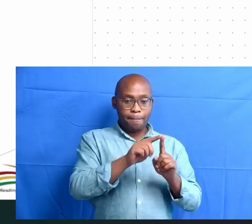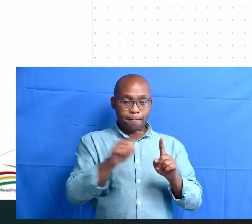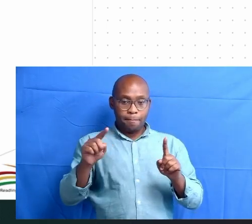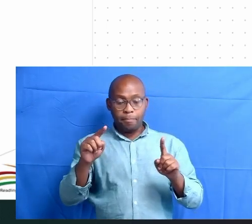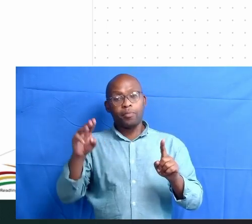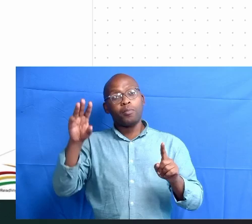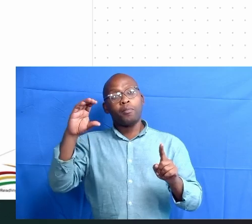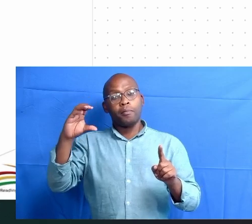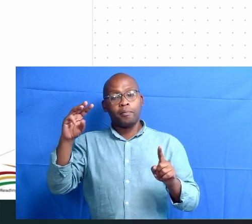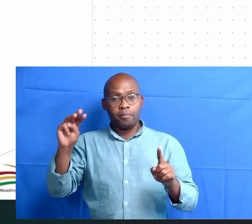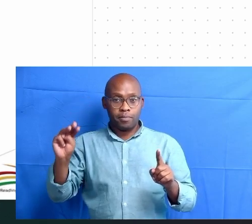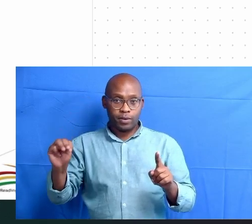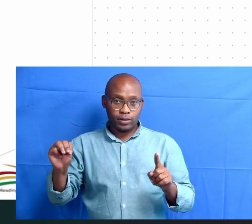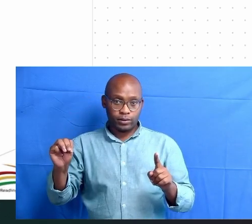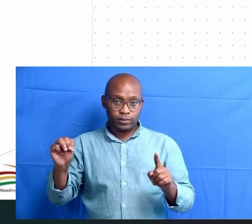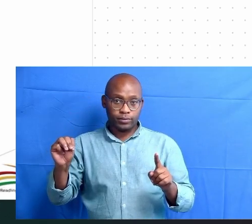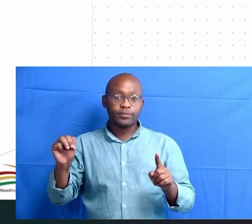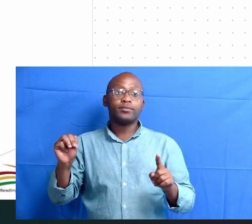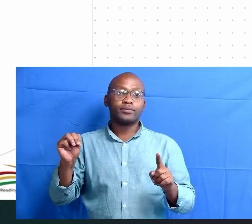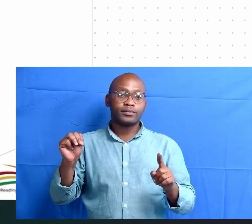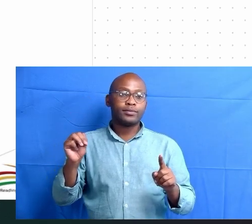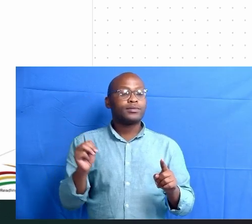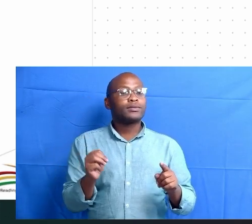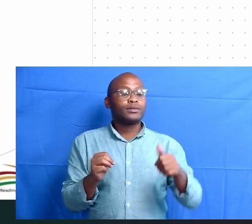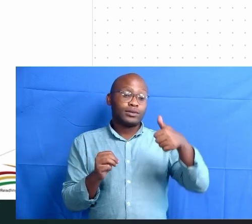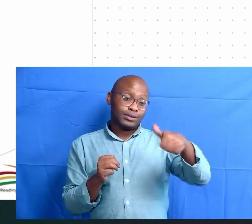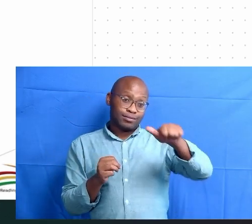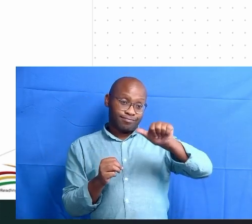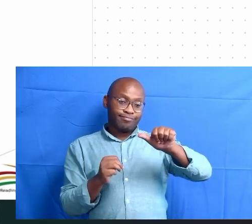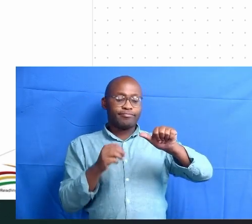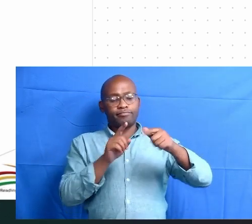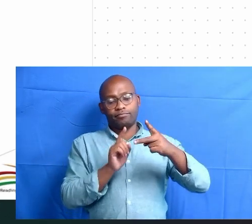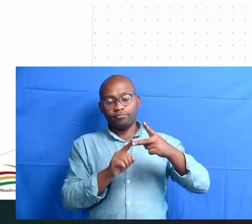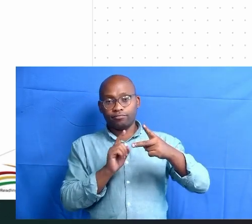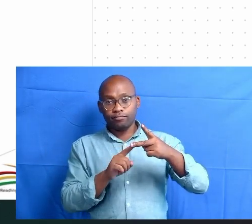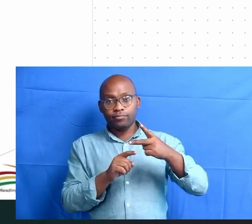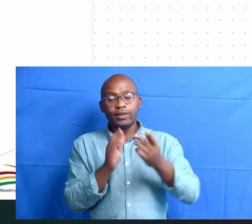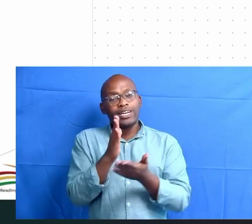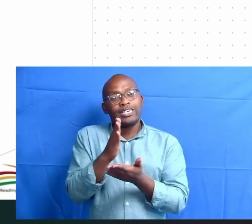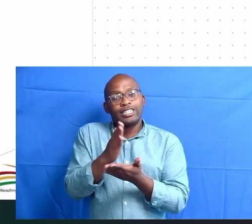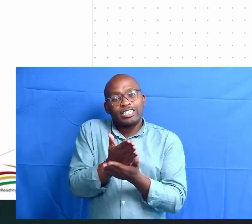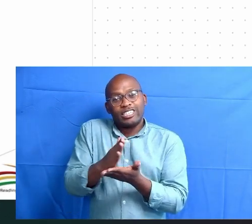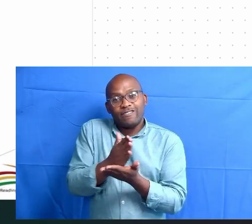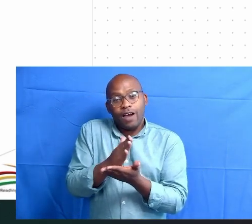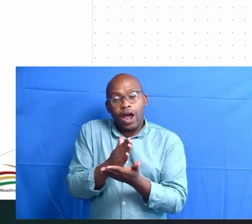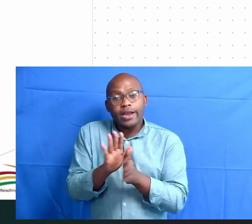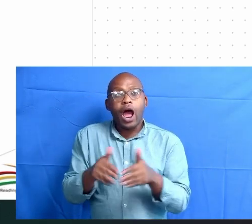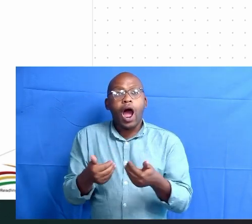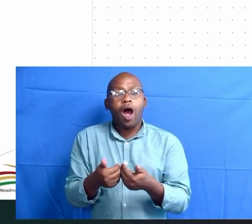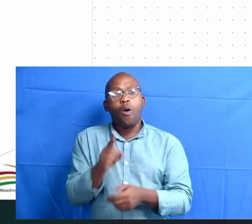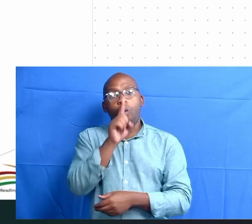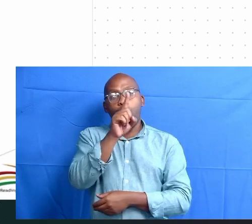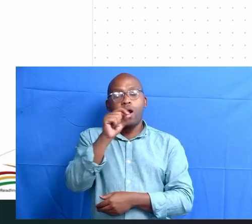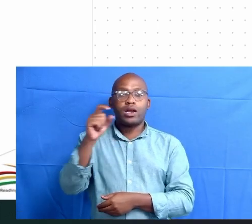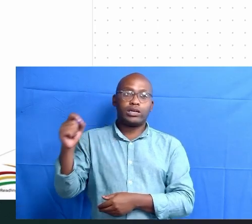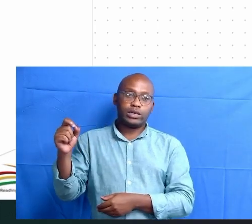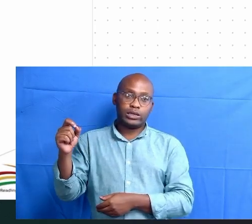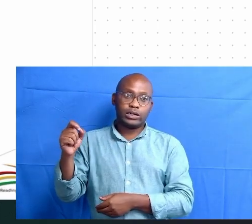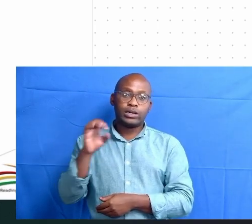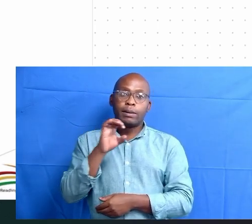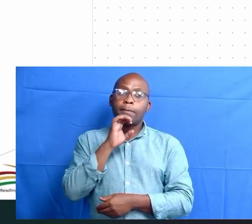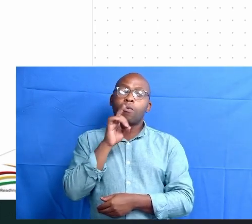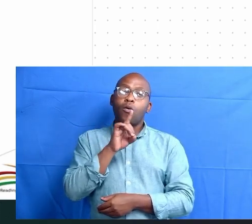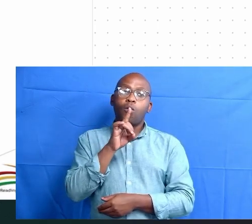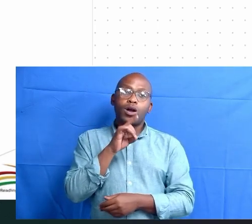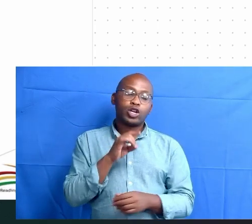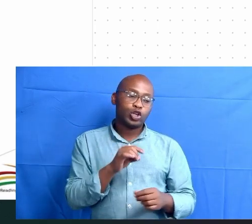automatically centimeters. Then it is centimeters. Then I will divide by 100, because centimeters small to